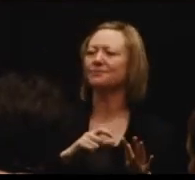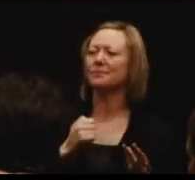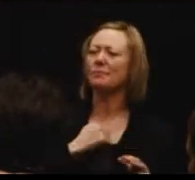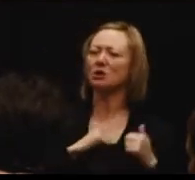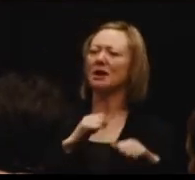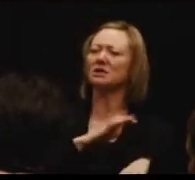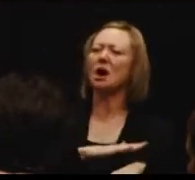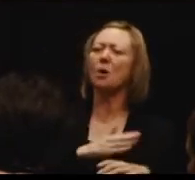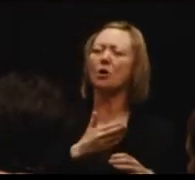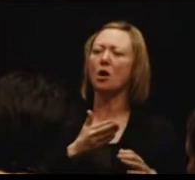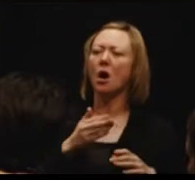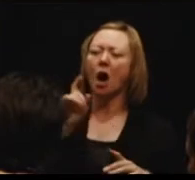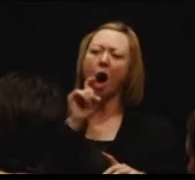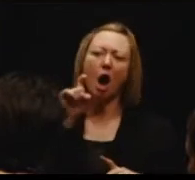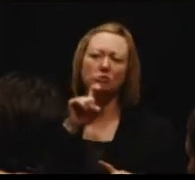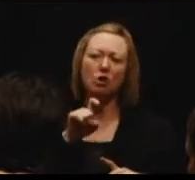stations.